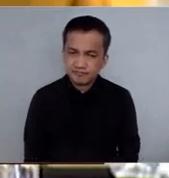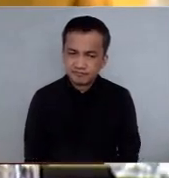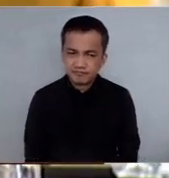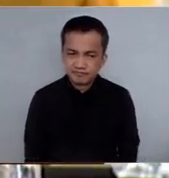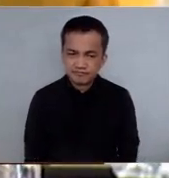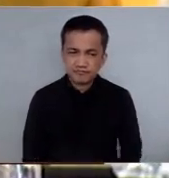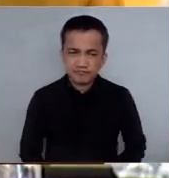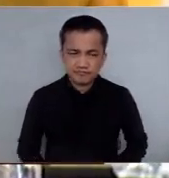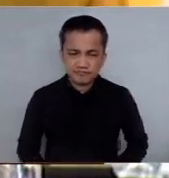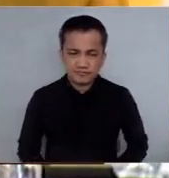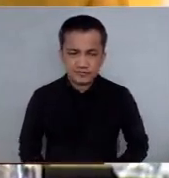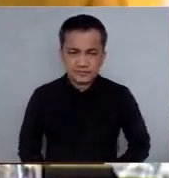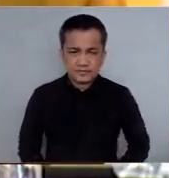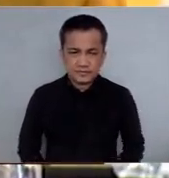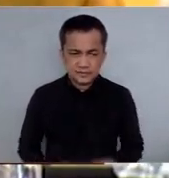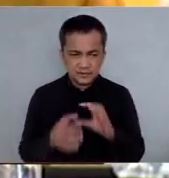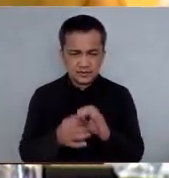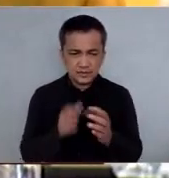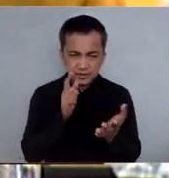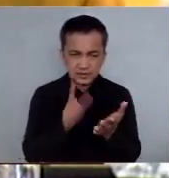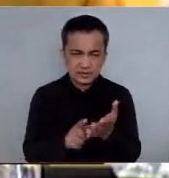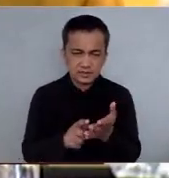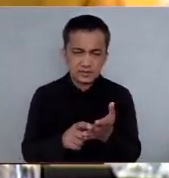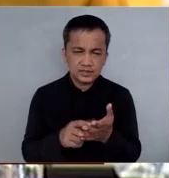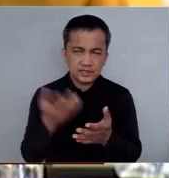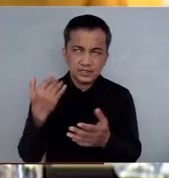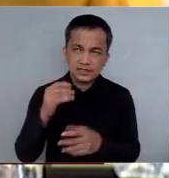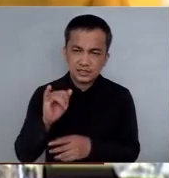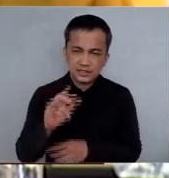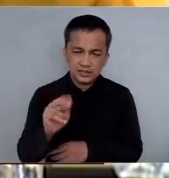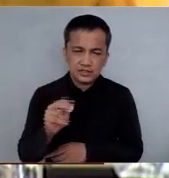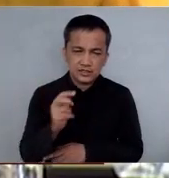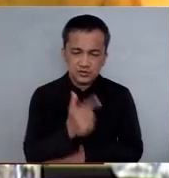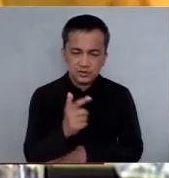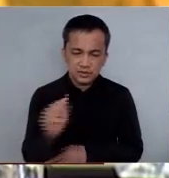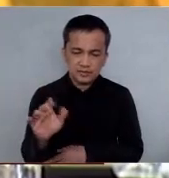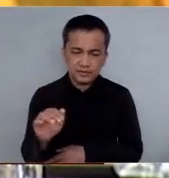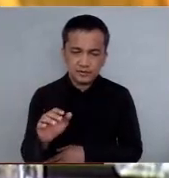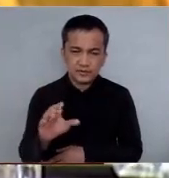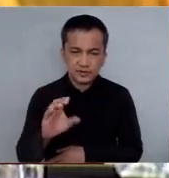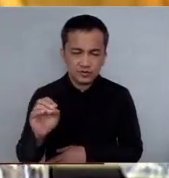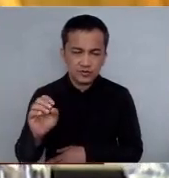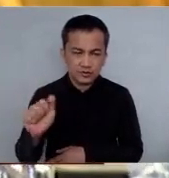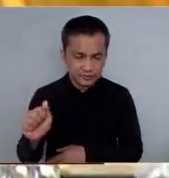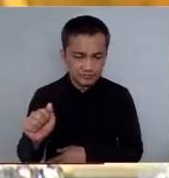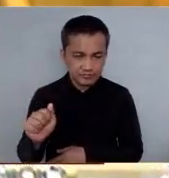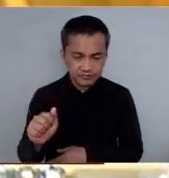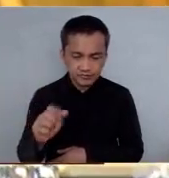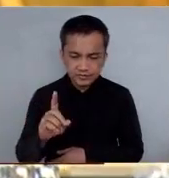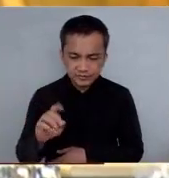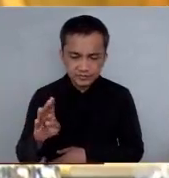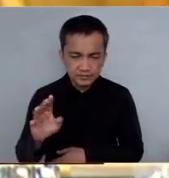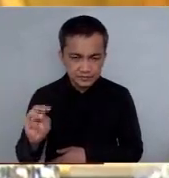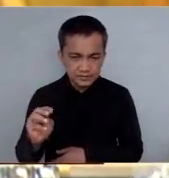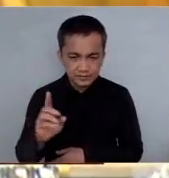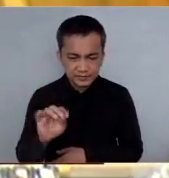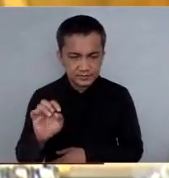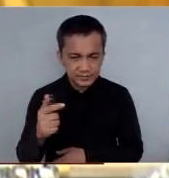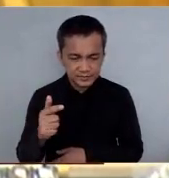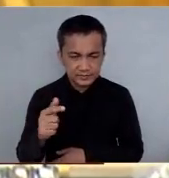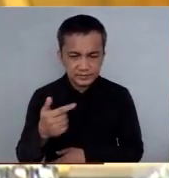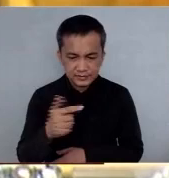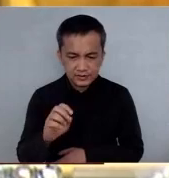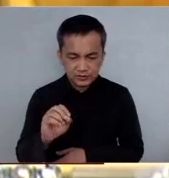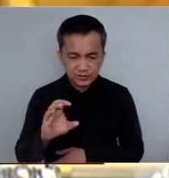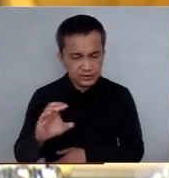is a joint circular issued last January 8, 2015, Commission Audit, DBM and DILG,